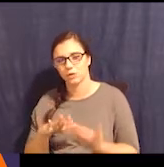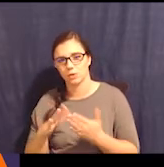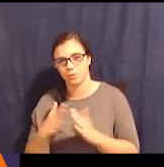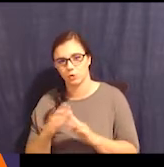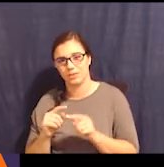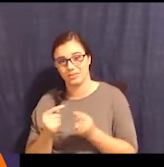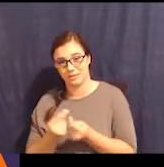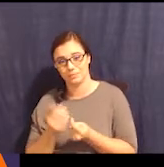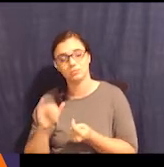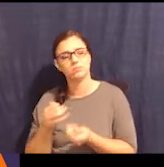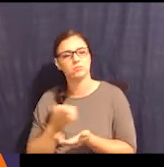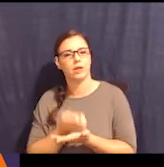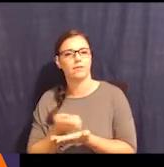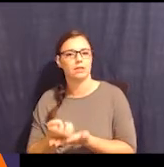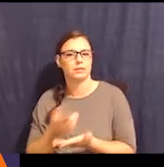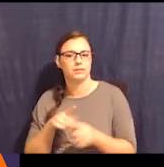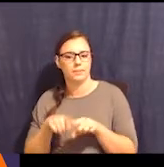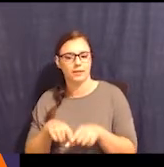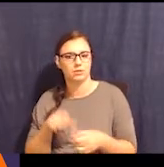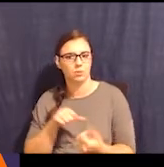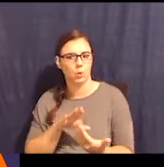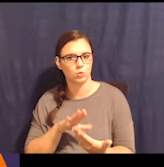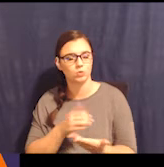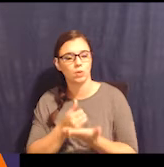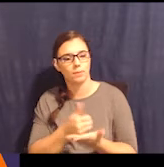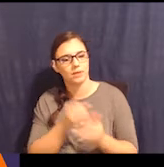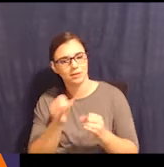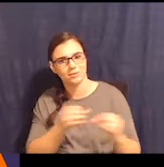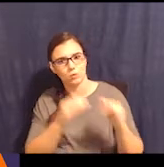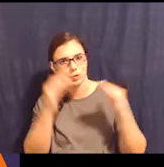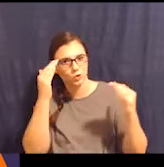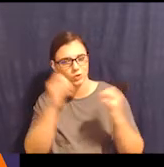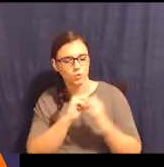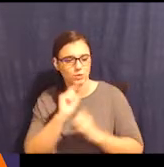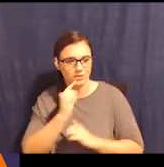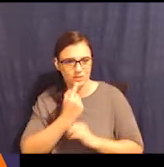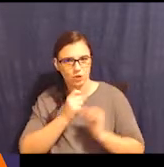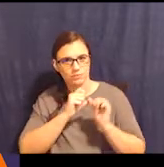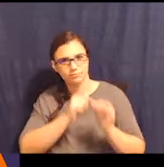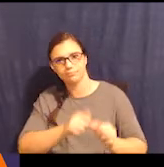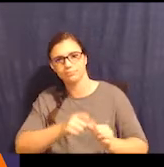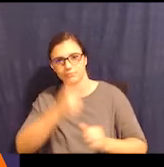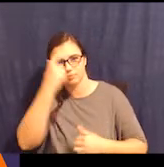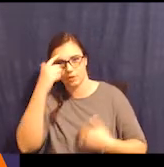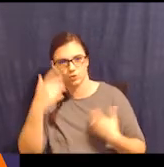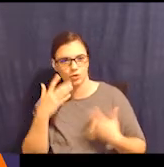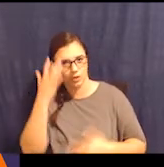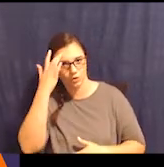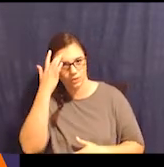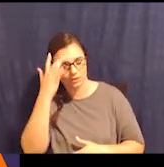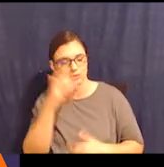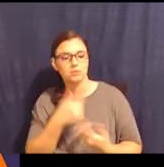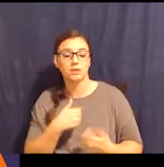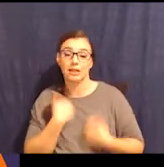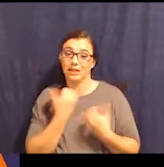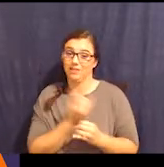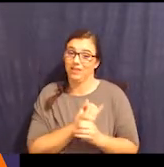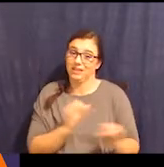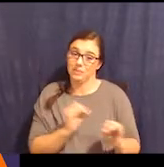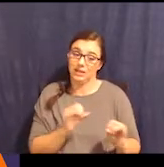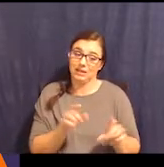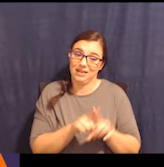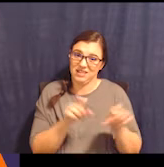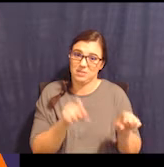with severe and persistent mental illness live as independently as possible in the community. The FACT team